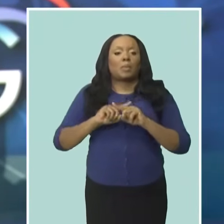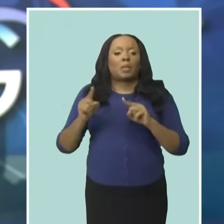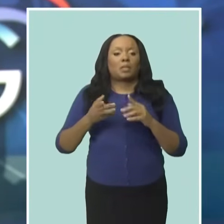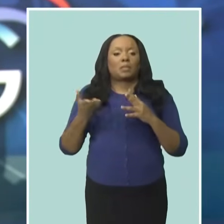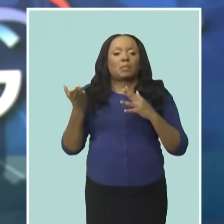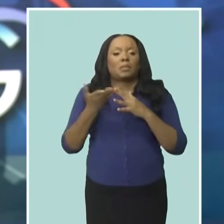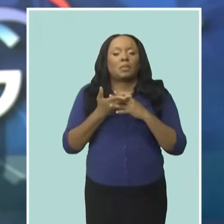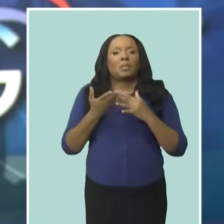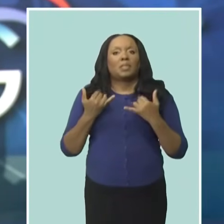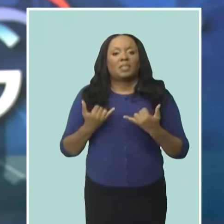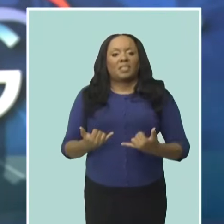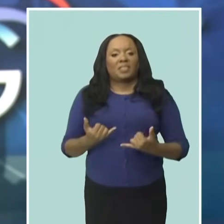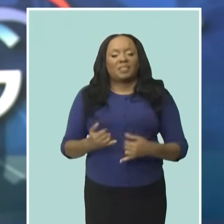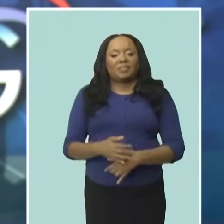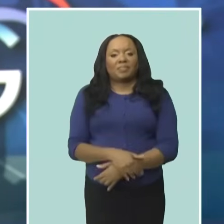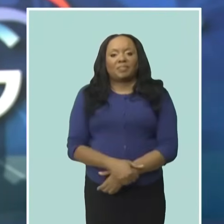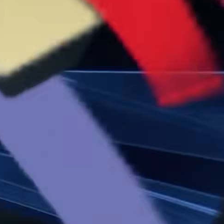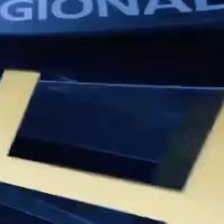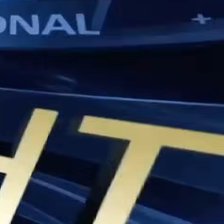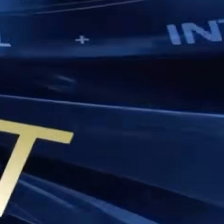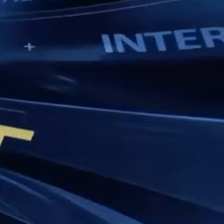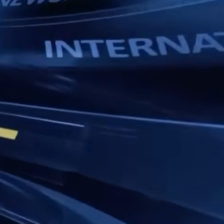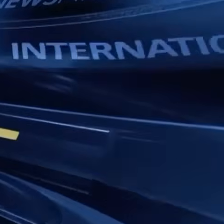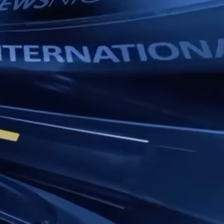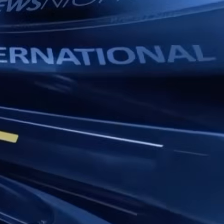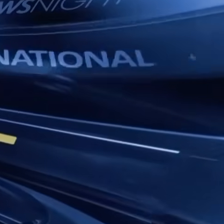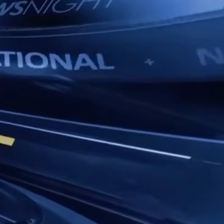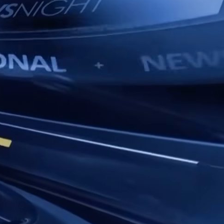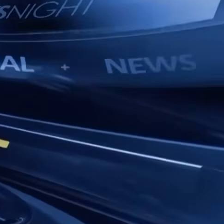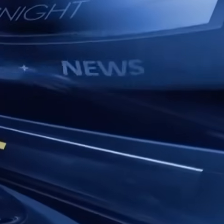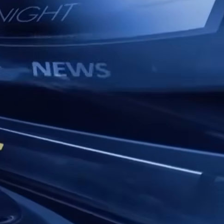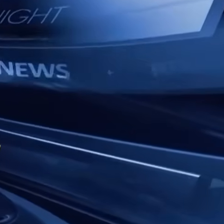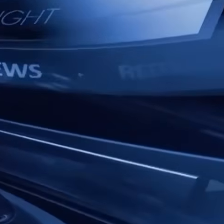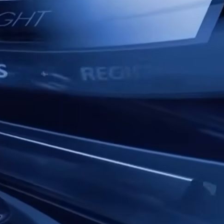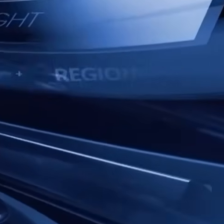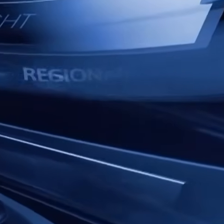Peter man on firearm charges.